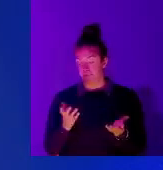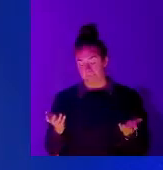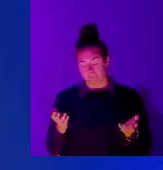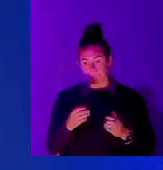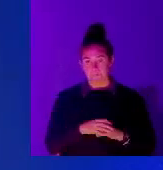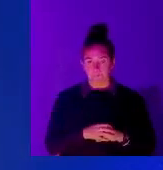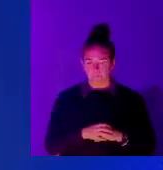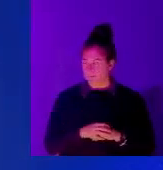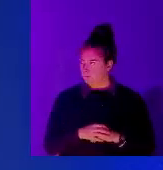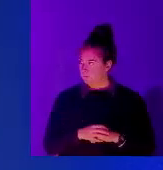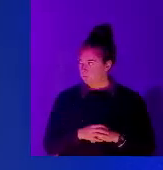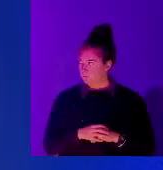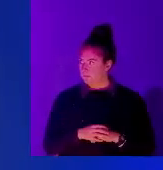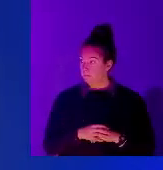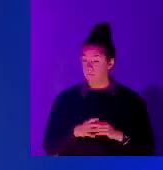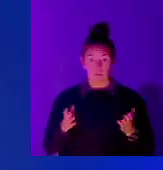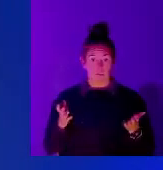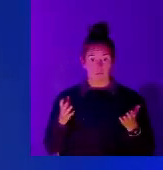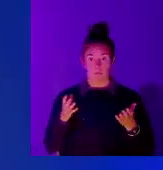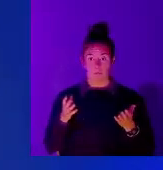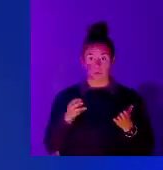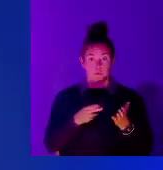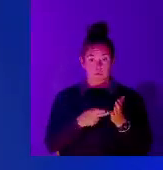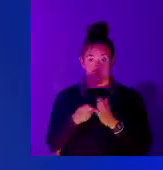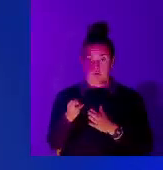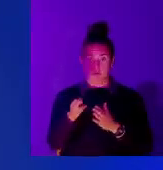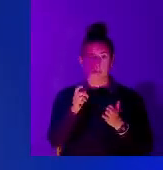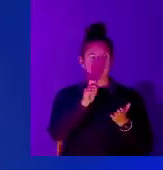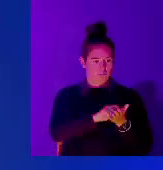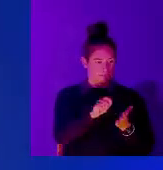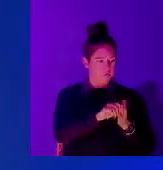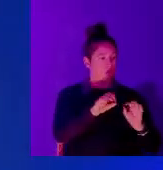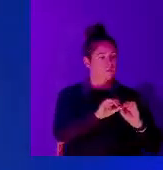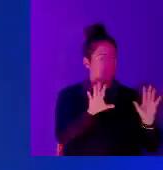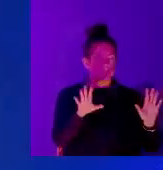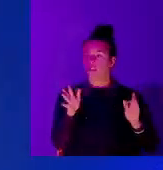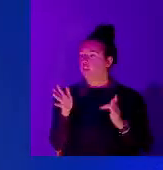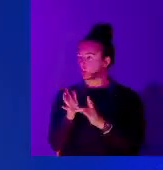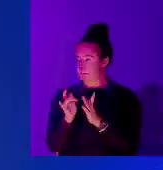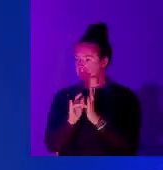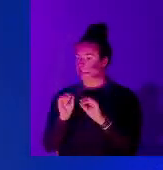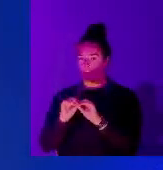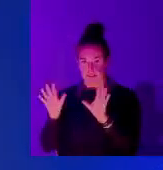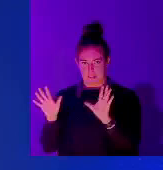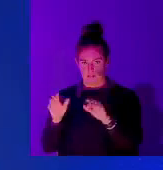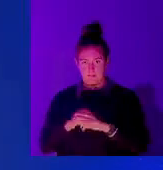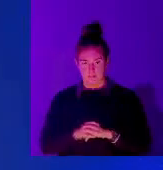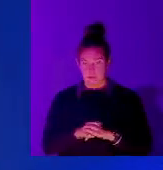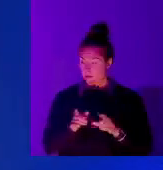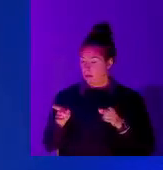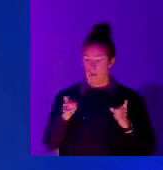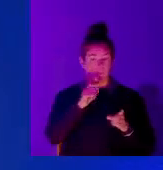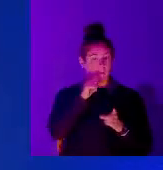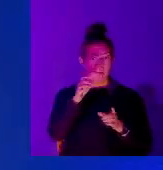Scripture is clear. Jesus is clear. Neither are confused or in any